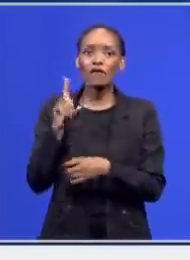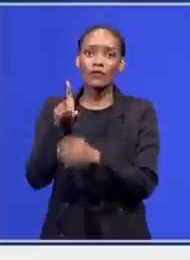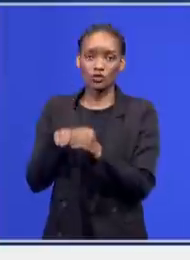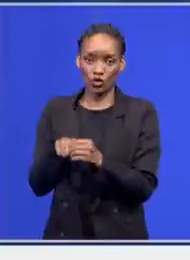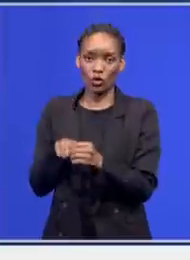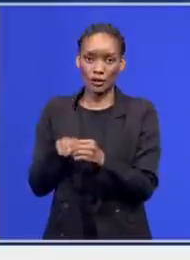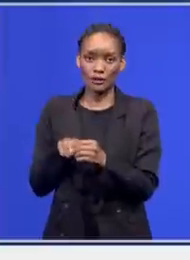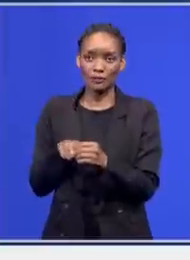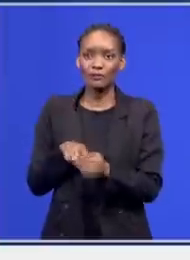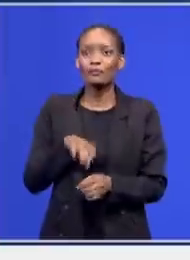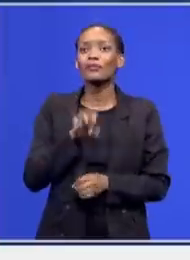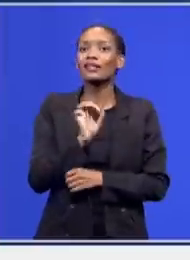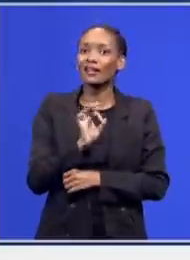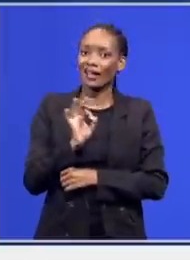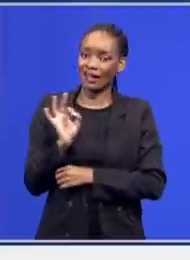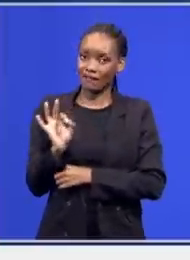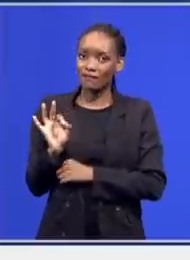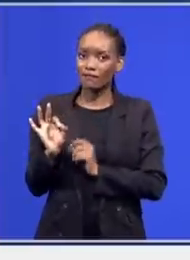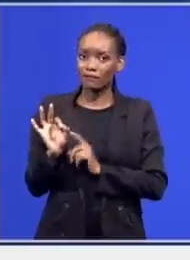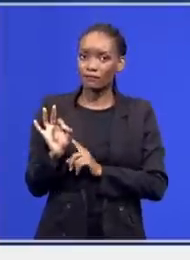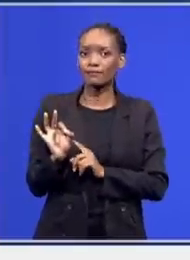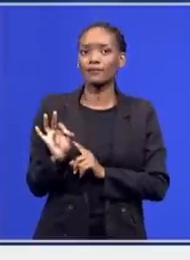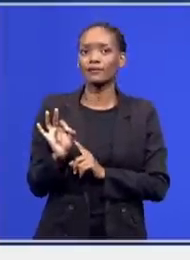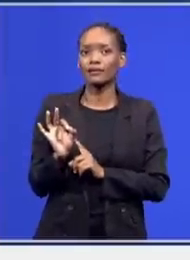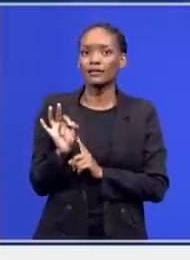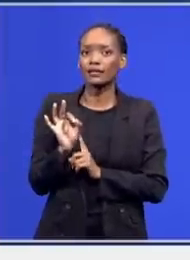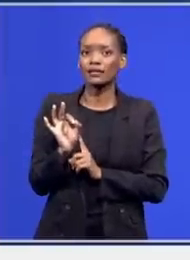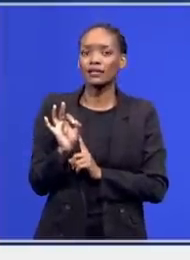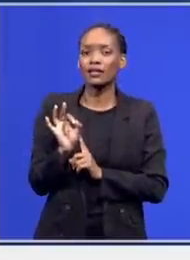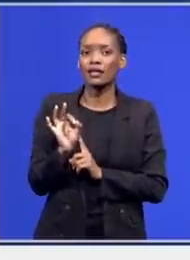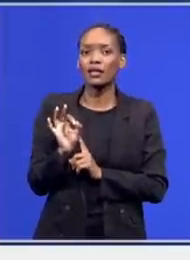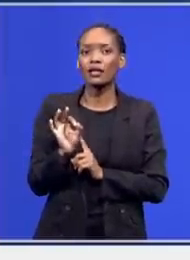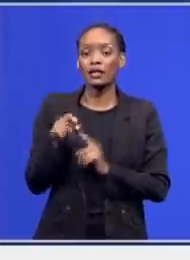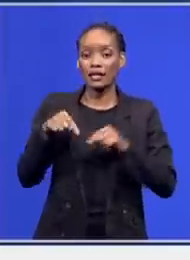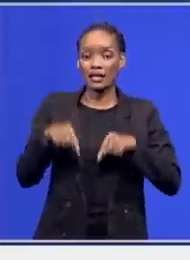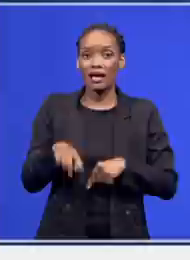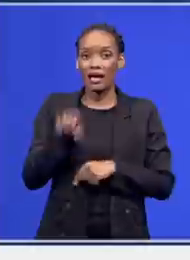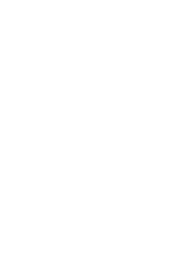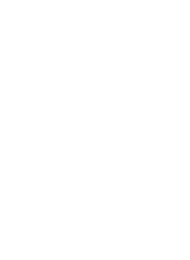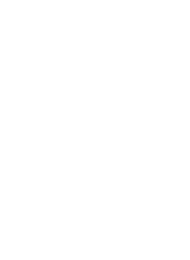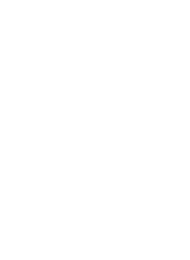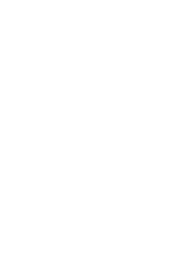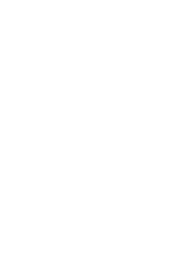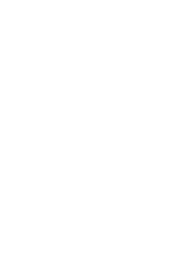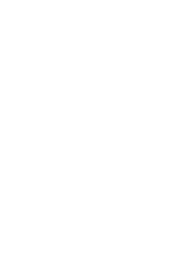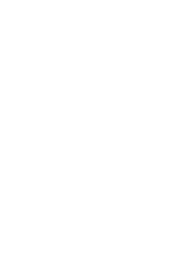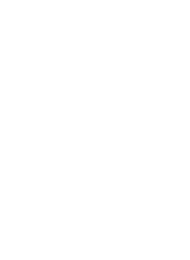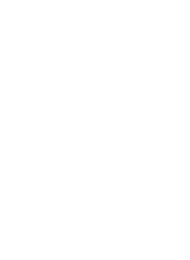persuade the EFF this way or that way, hear the EFF out and all of that.